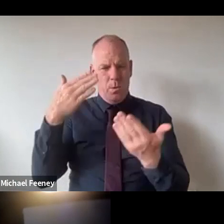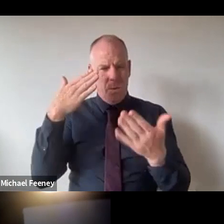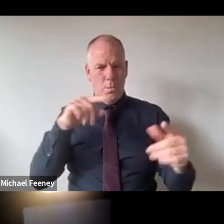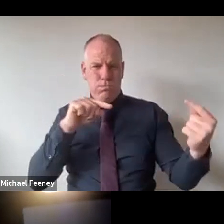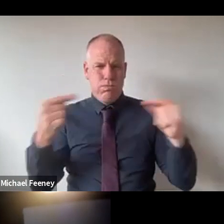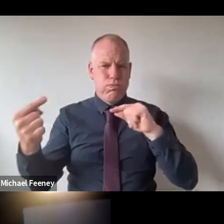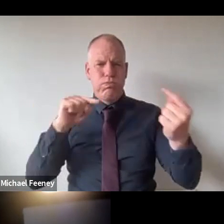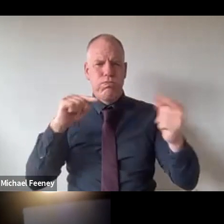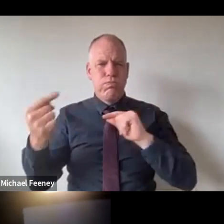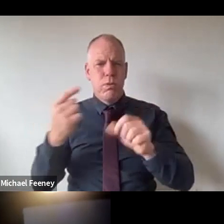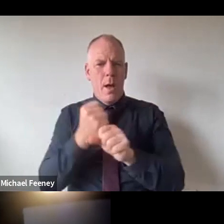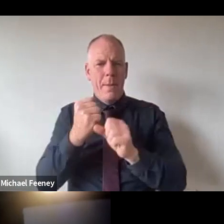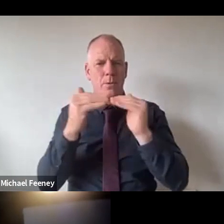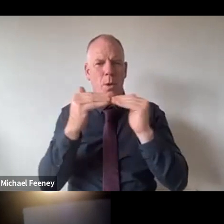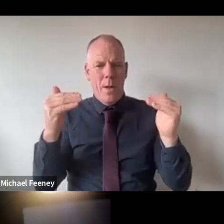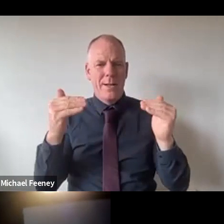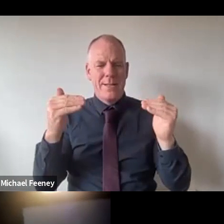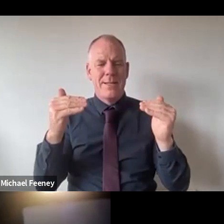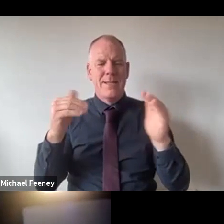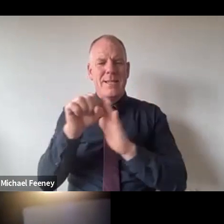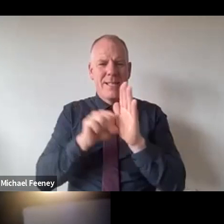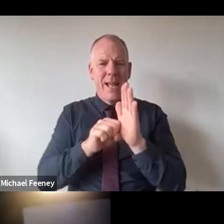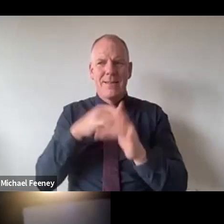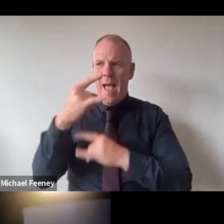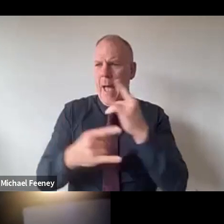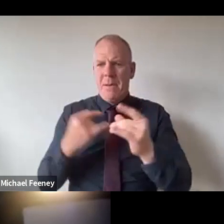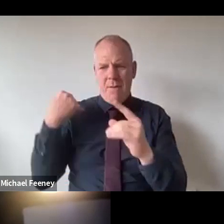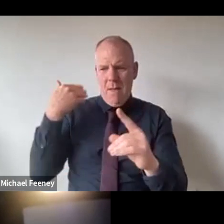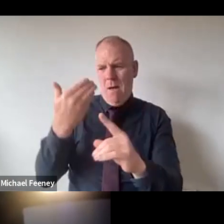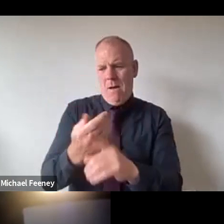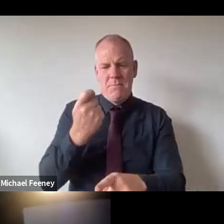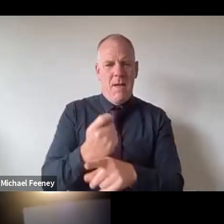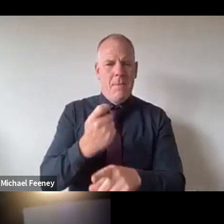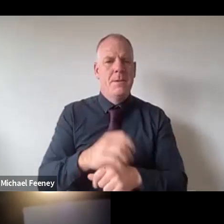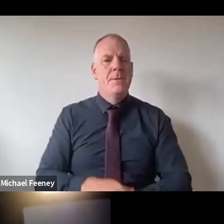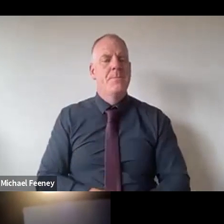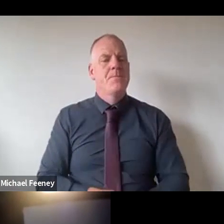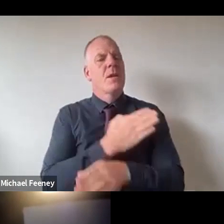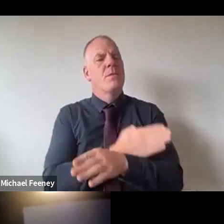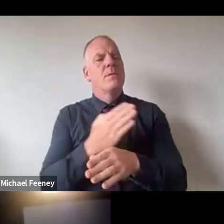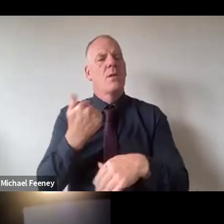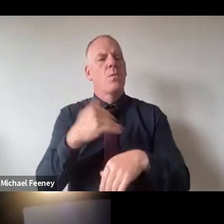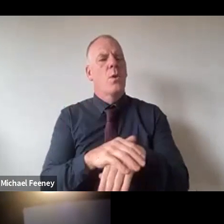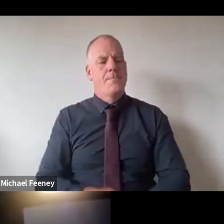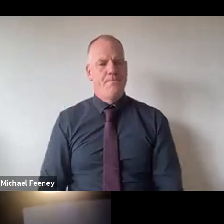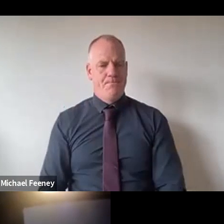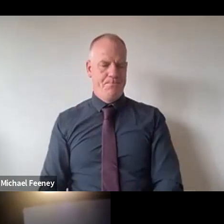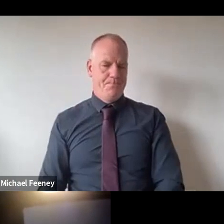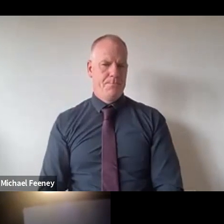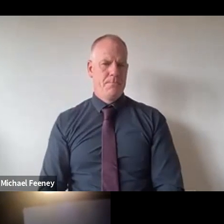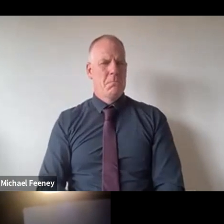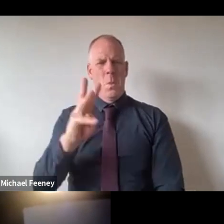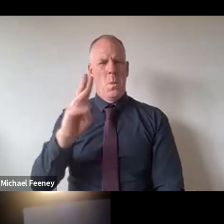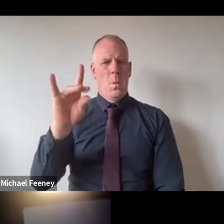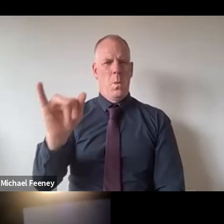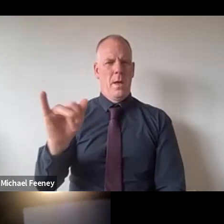been going on for quite a while now. So I would like to start by saying, why are we even